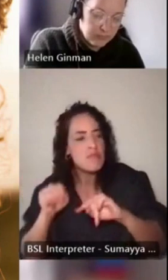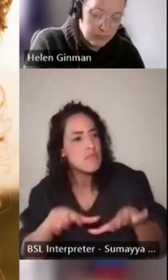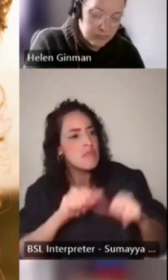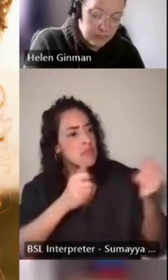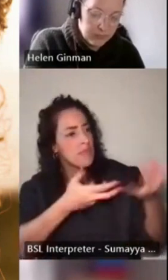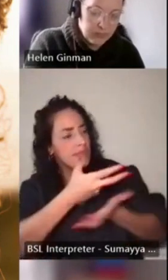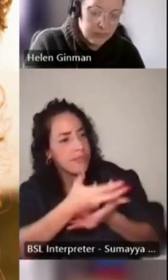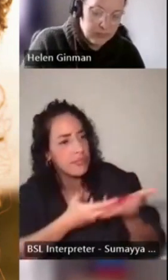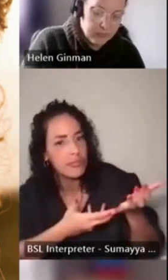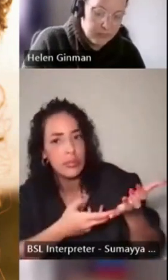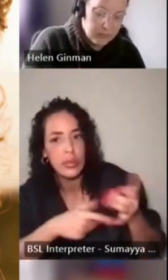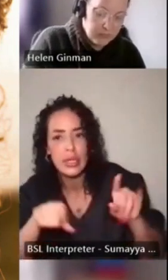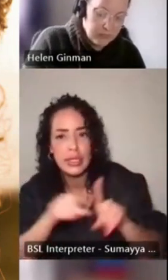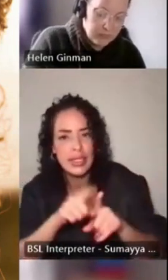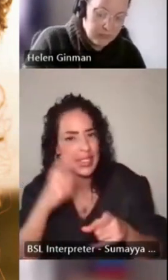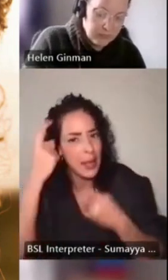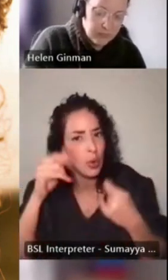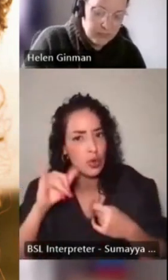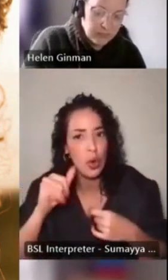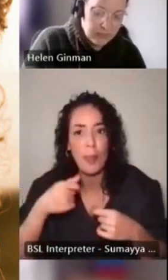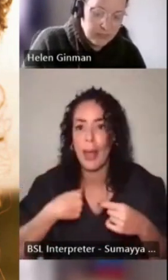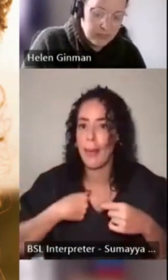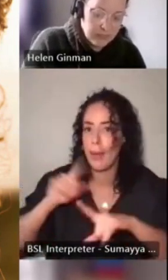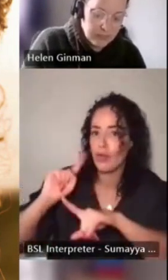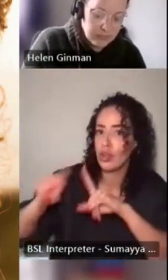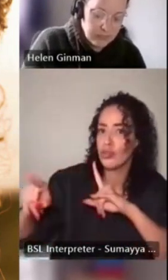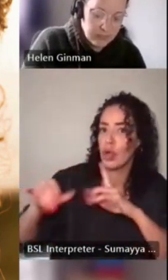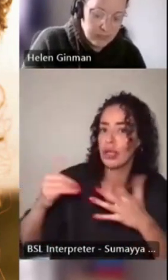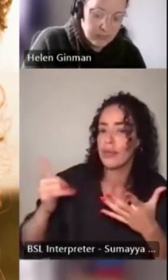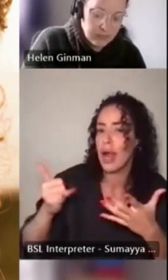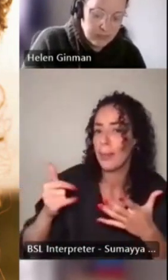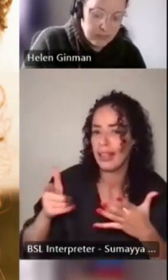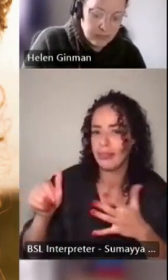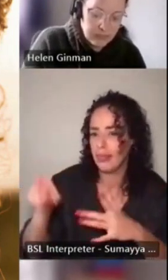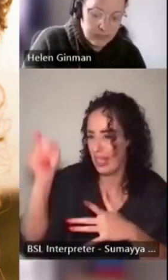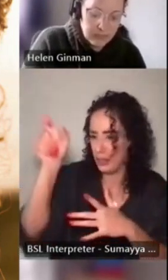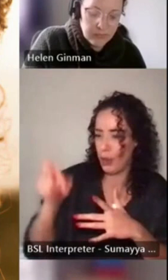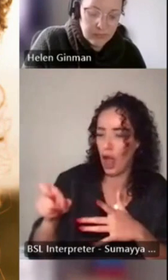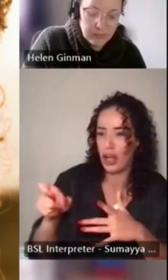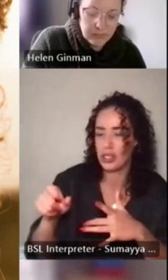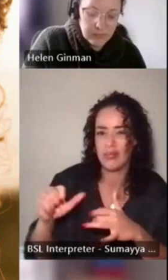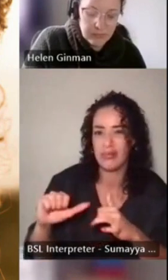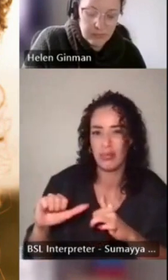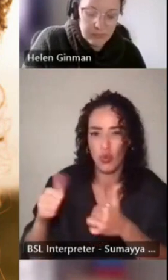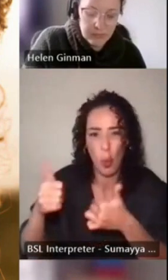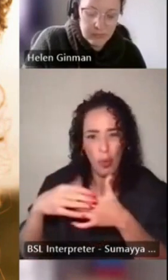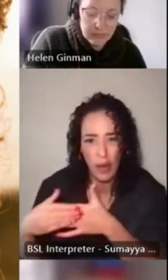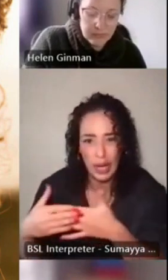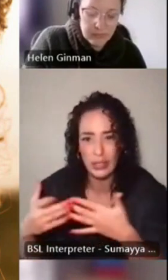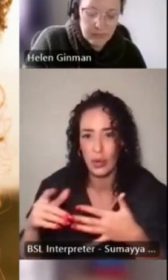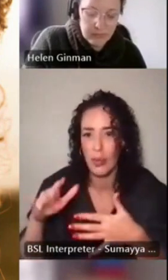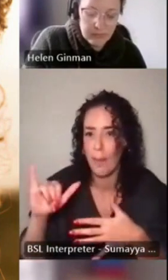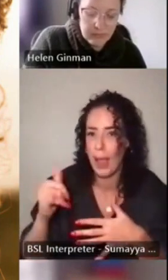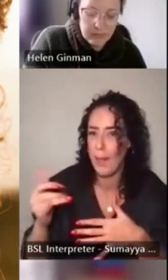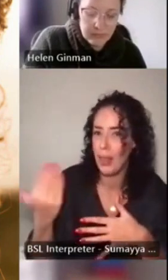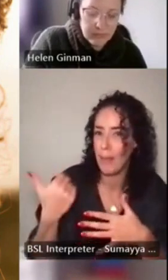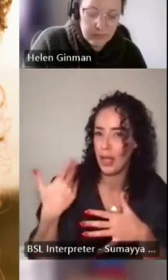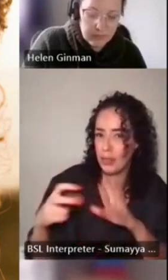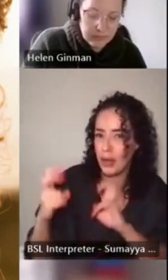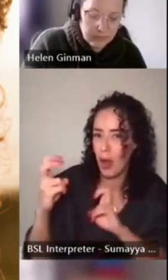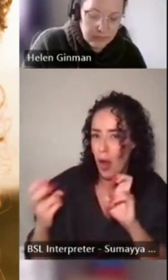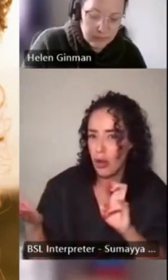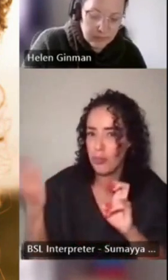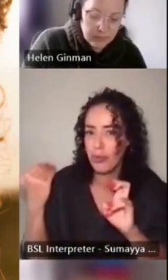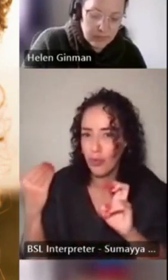just responding to this because historically maybe I haven't gotten all that well with this person, or maybe we've had conflict before? Is